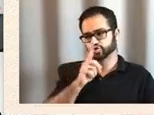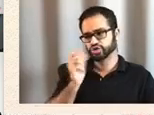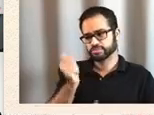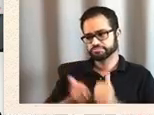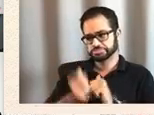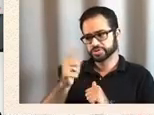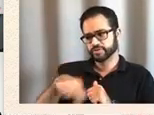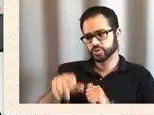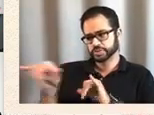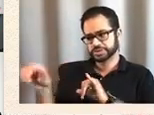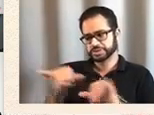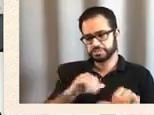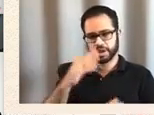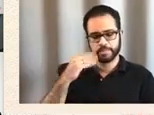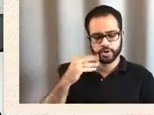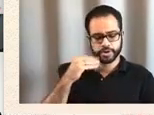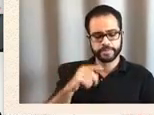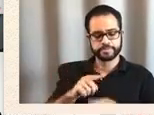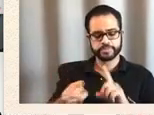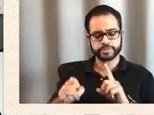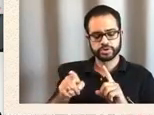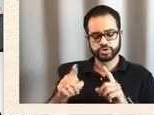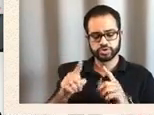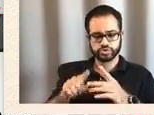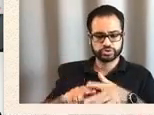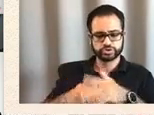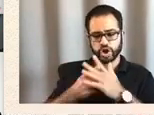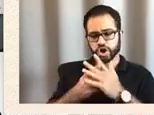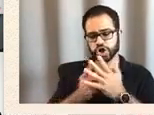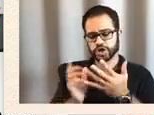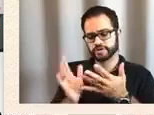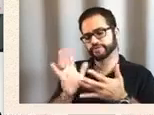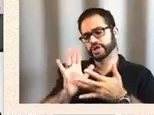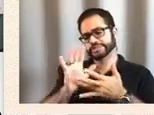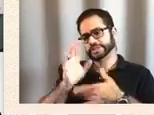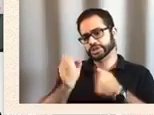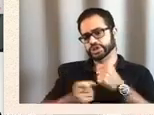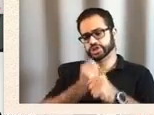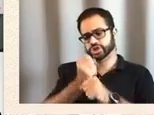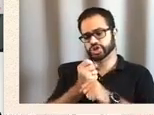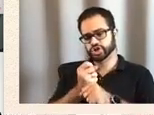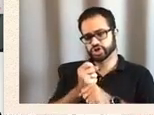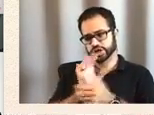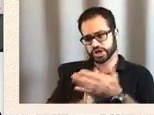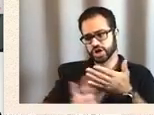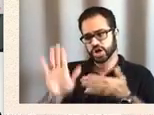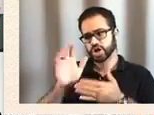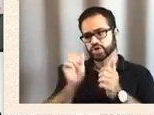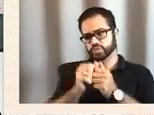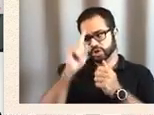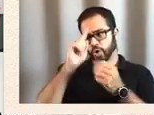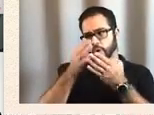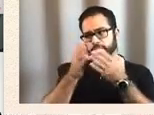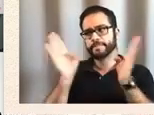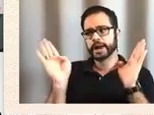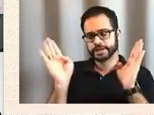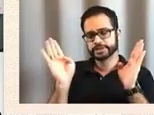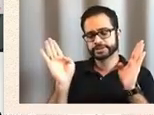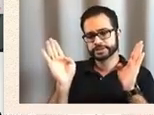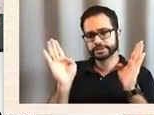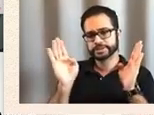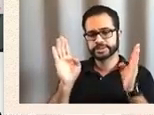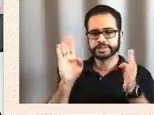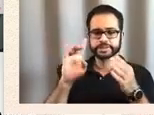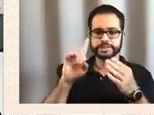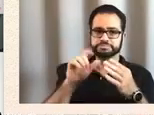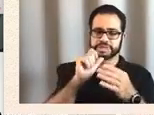also, you go into freshman year of college with an open mind, and not